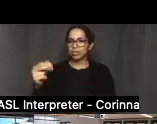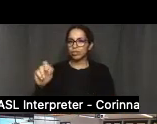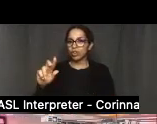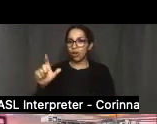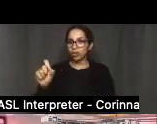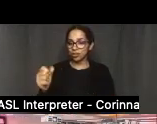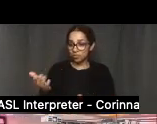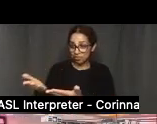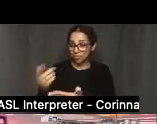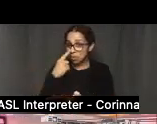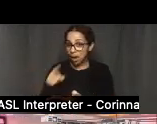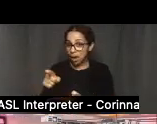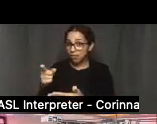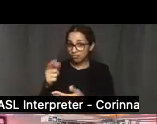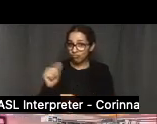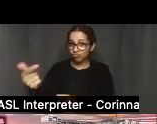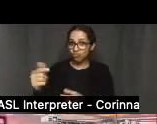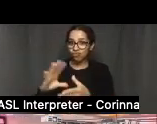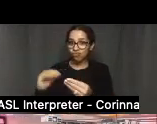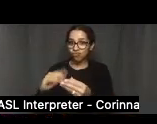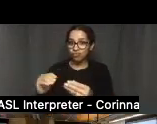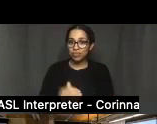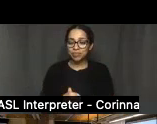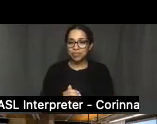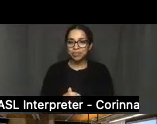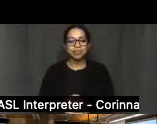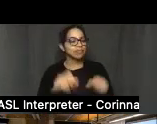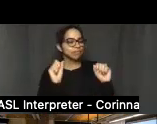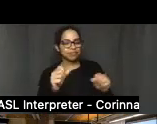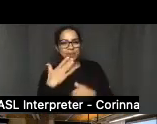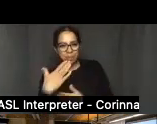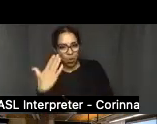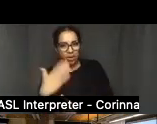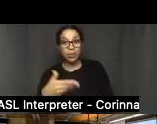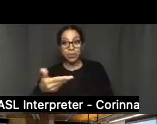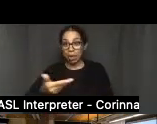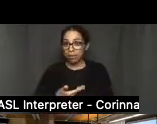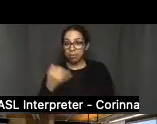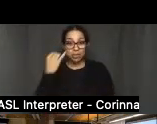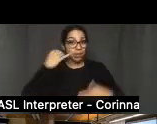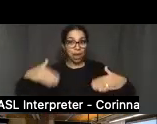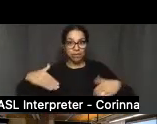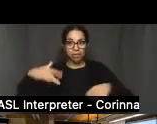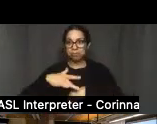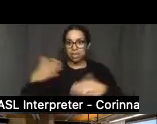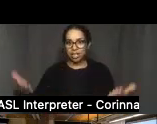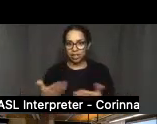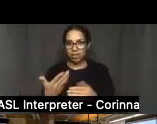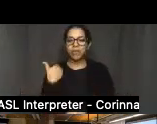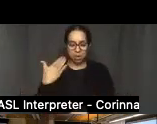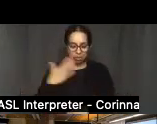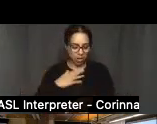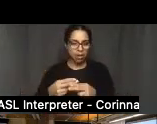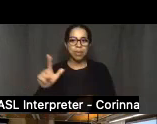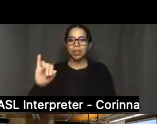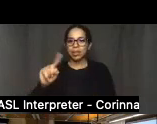Good morning, everyone. Welcome to the Health Foundation if you have not been here before. As Sarah said, my name is Liz. I use she,